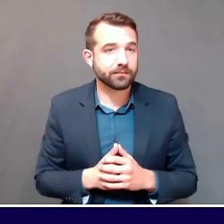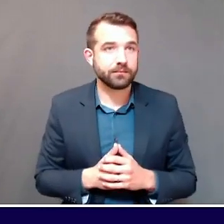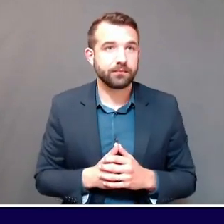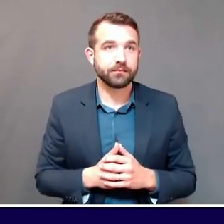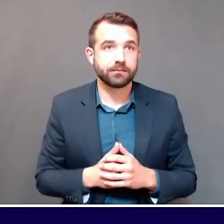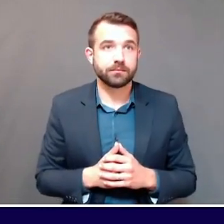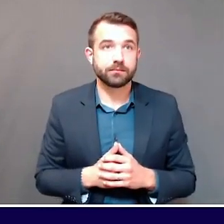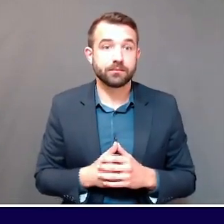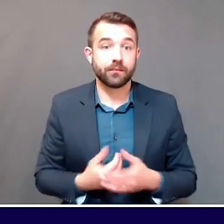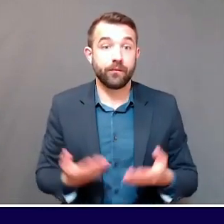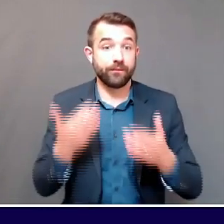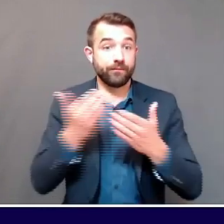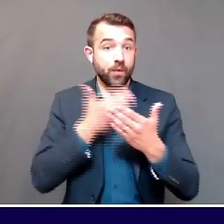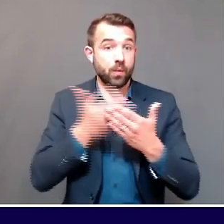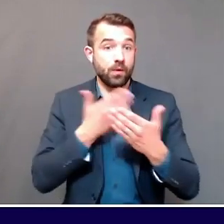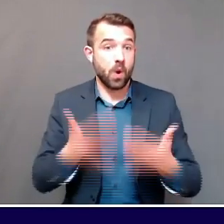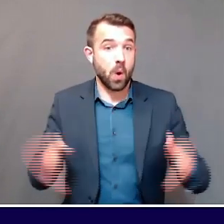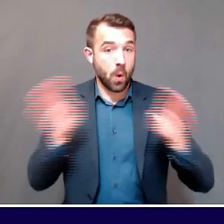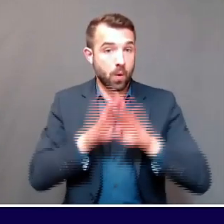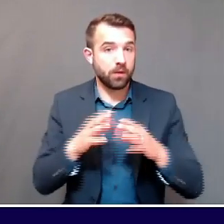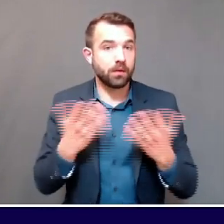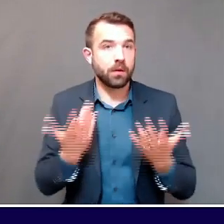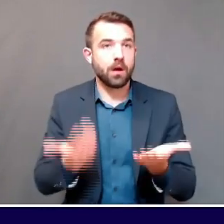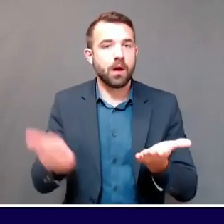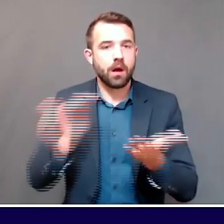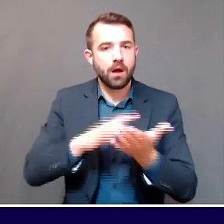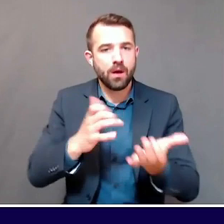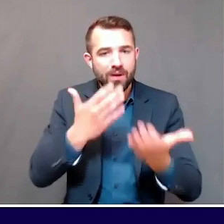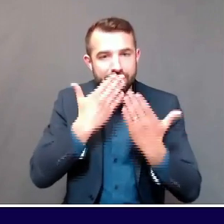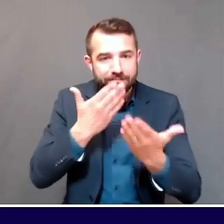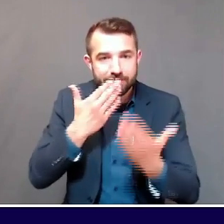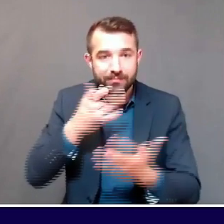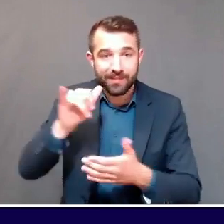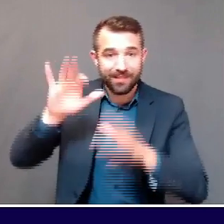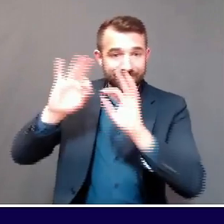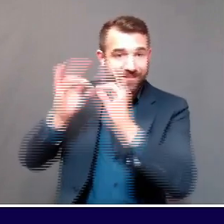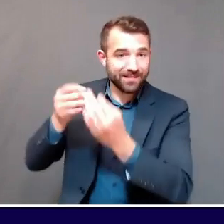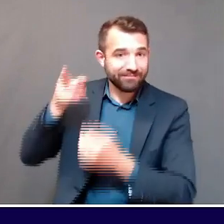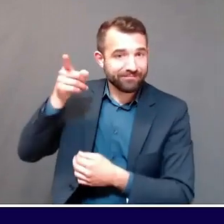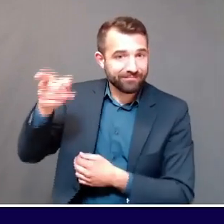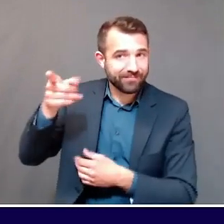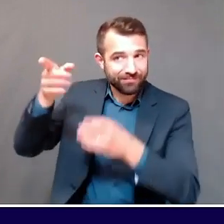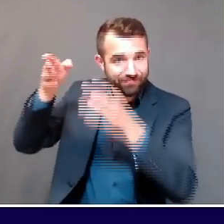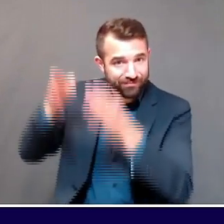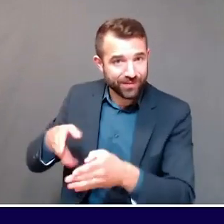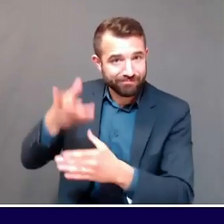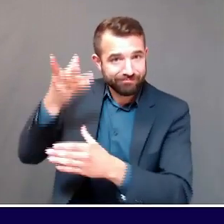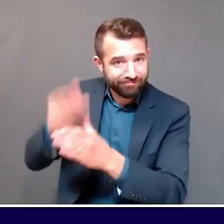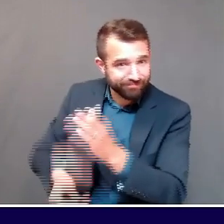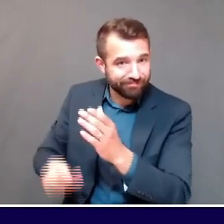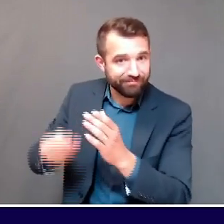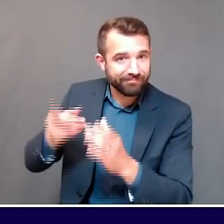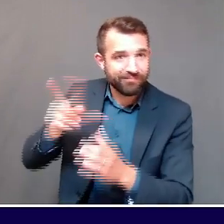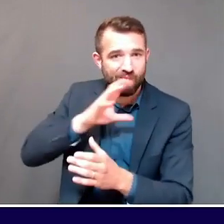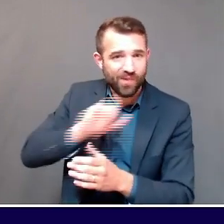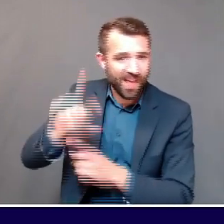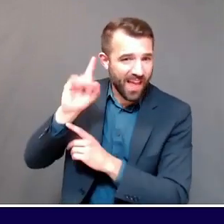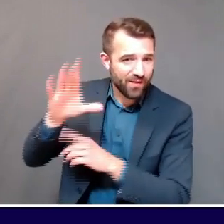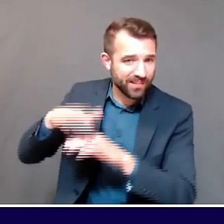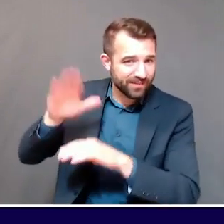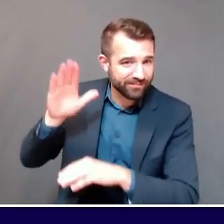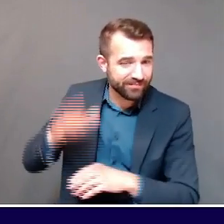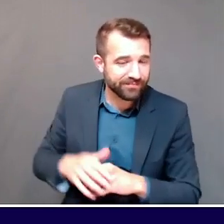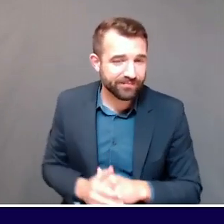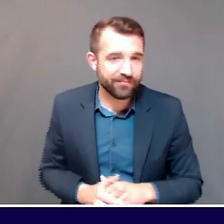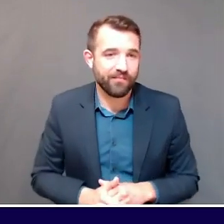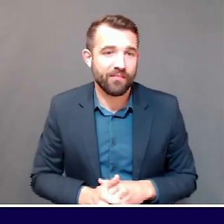I would like to again take a moment to thank the family of the individual who I commemorated and discussed earlier.